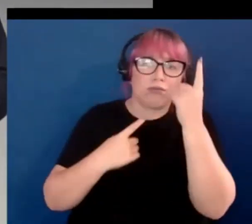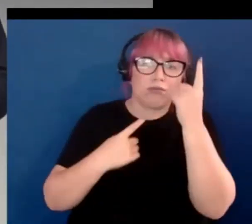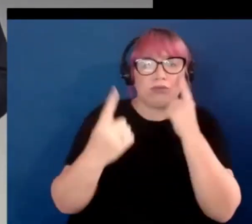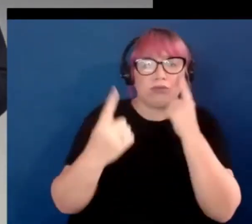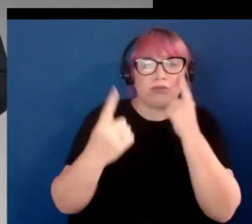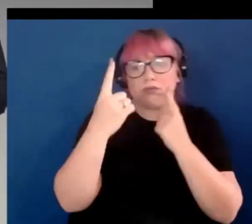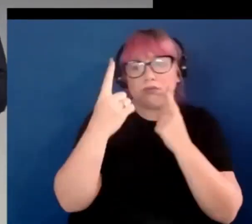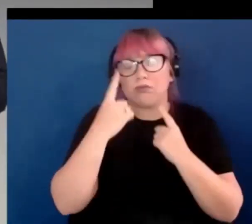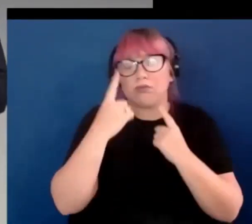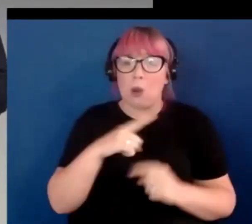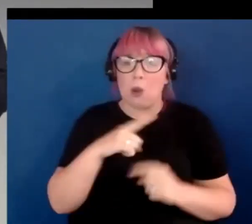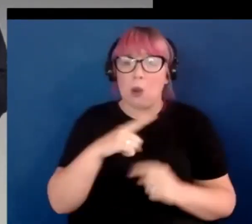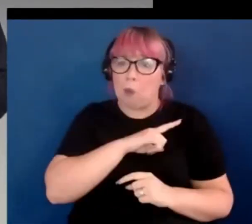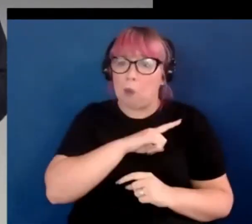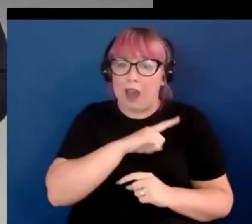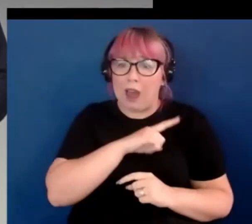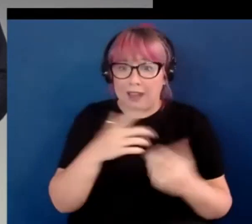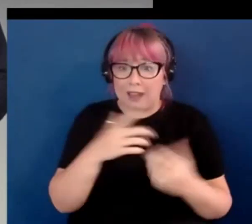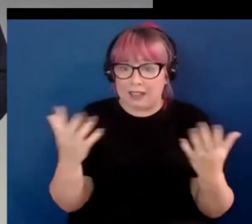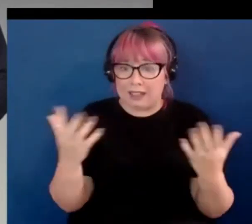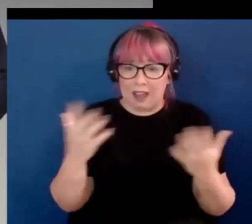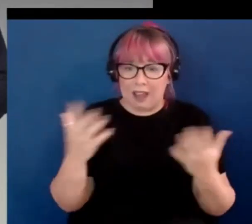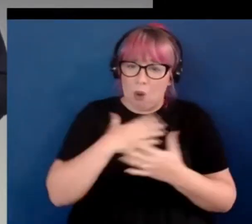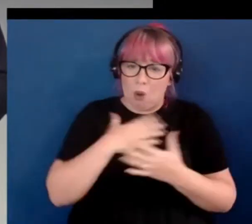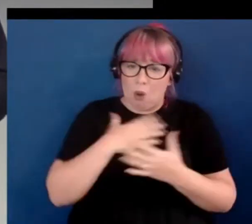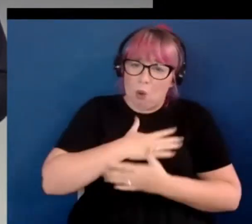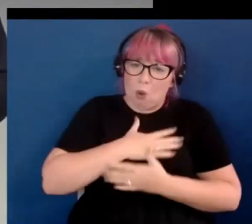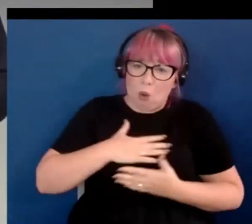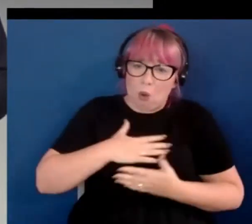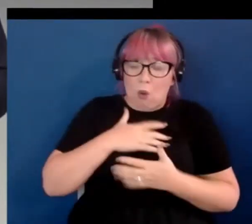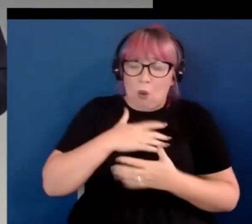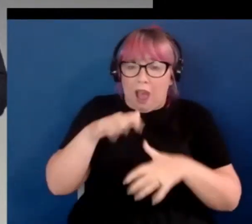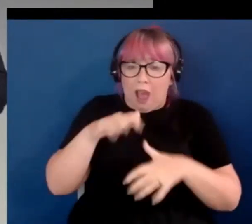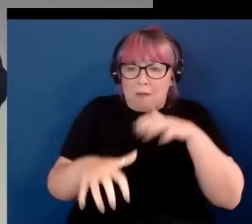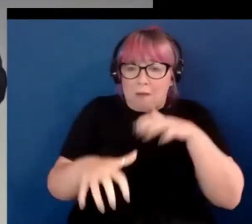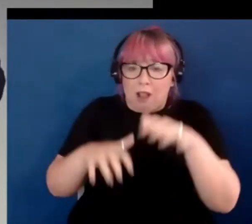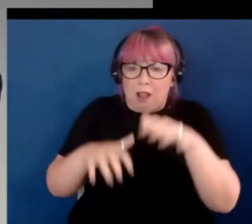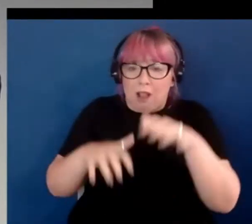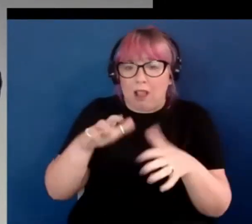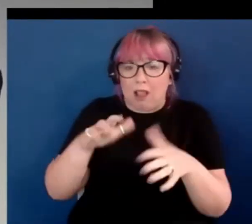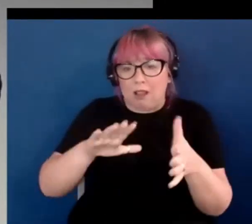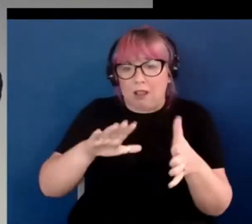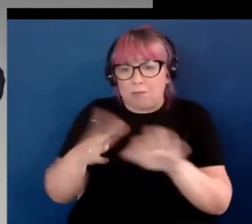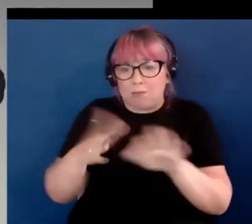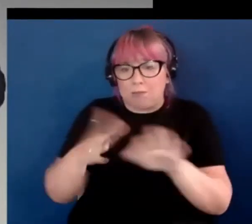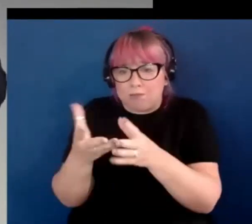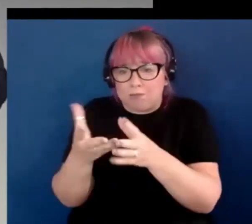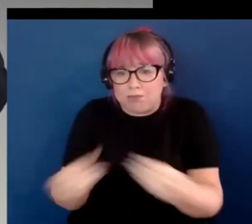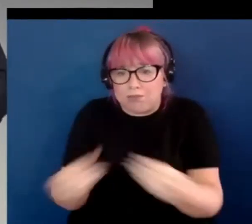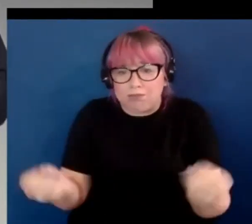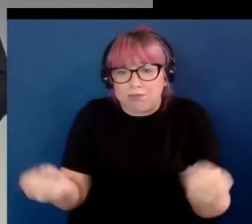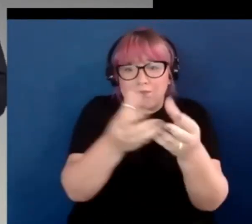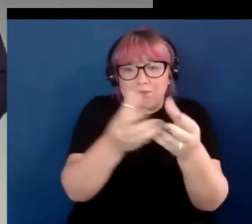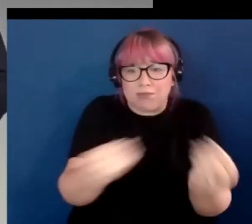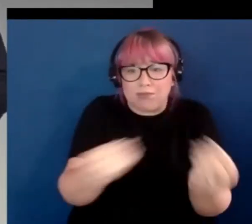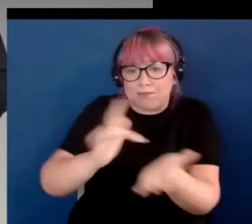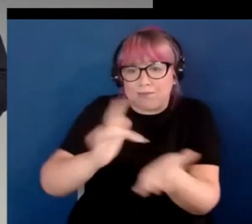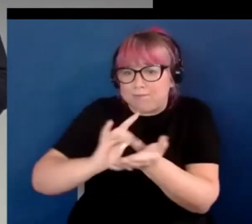moved by the countless species being lost? How? How have we let this mass destruction